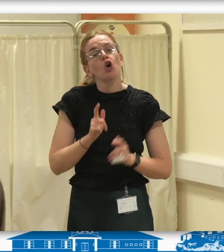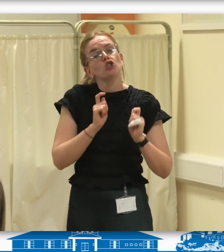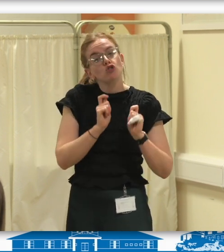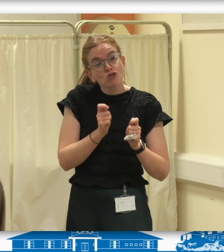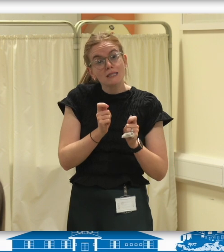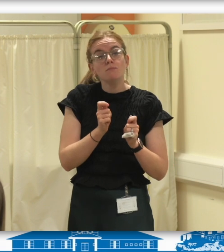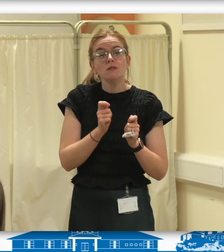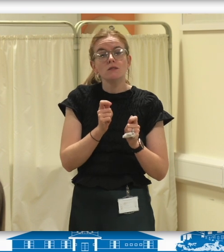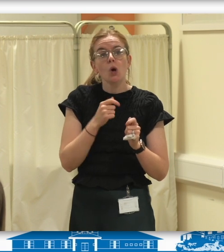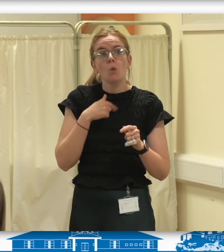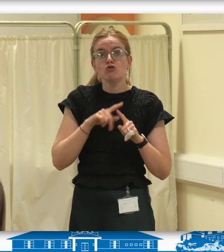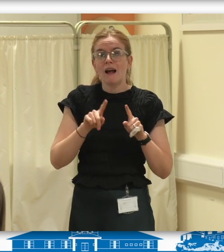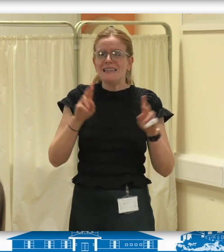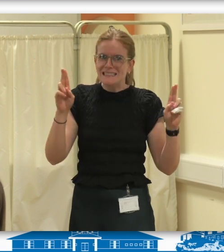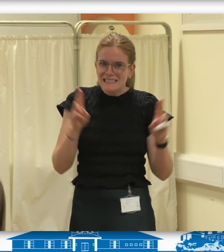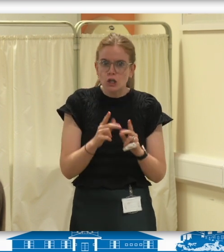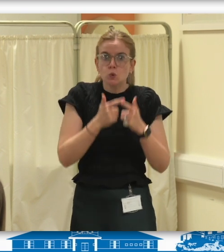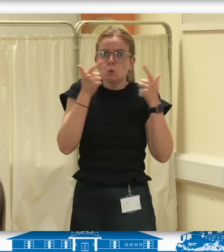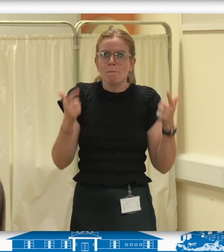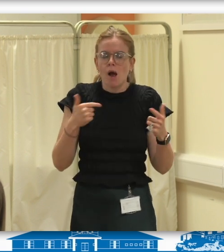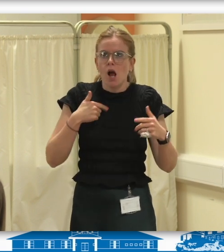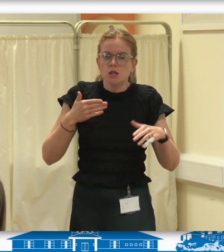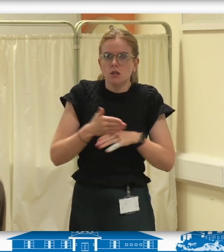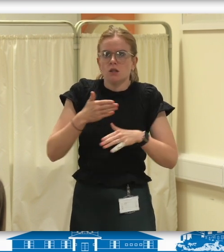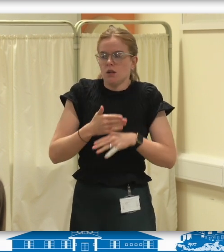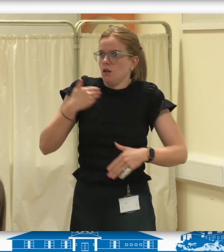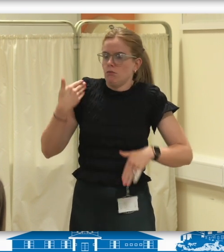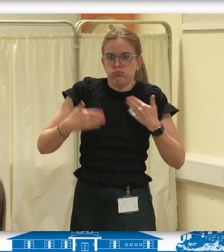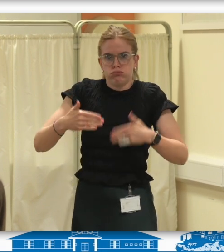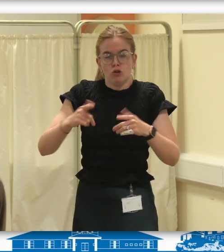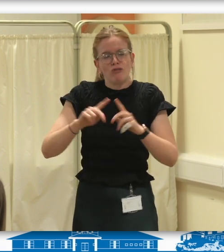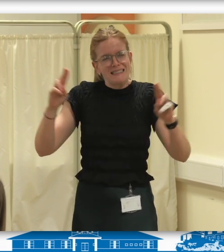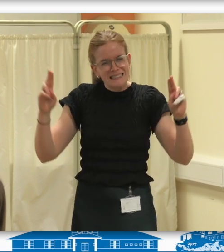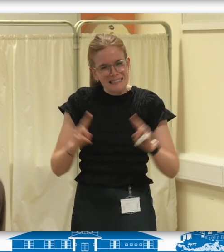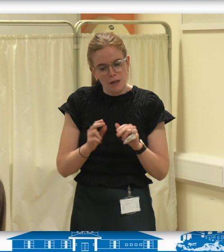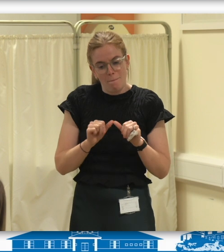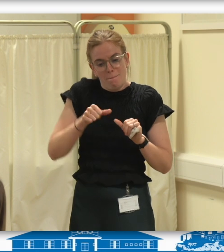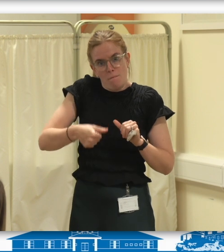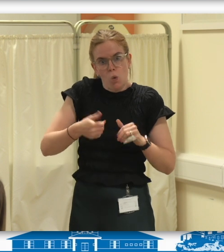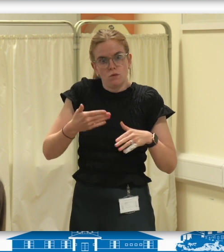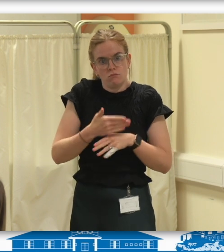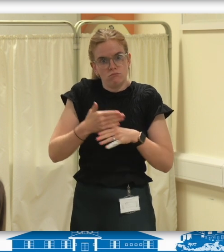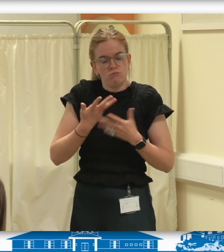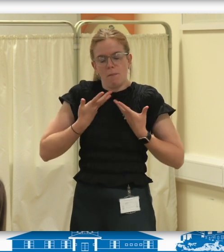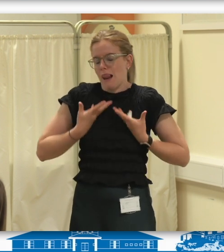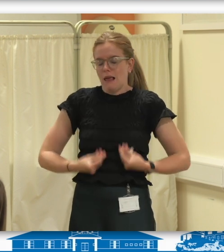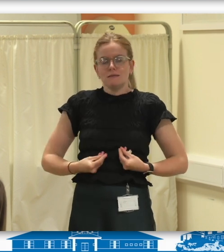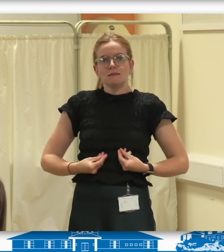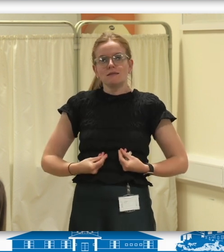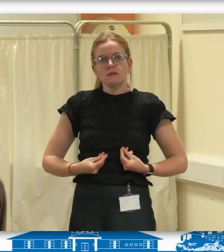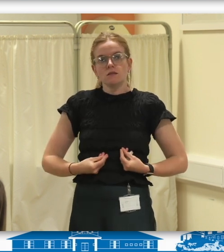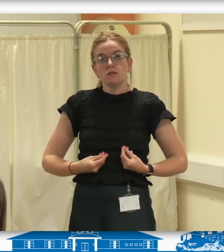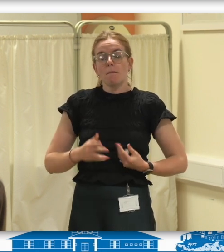avoid overexertion and the consequent post-exertional malaise by recognising the early warning signs to